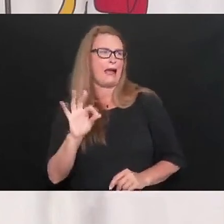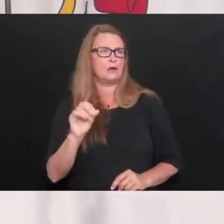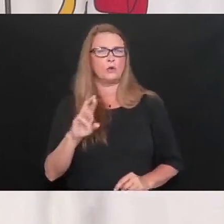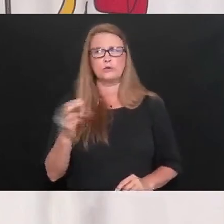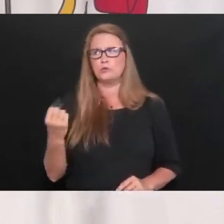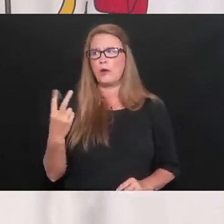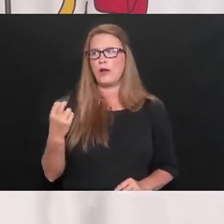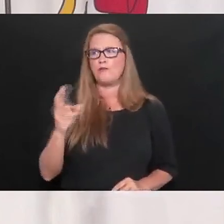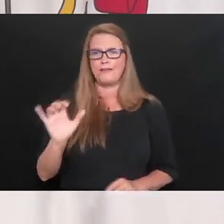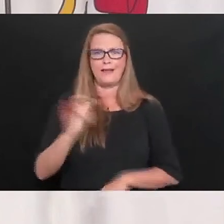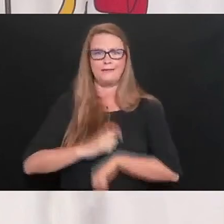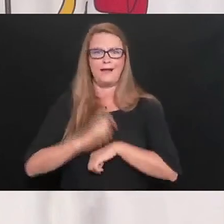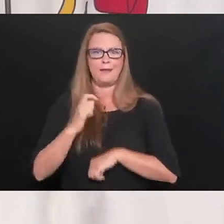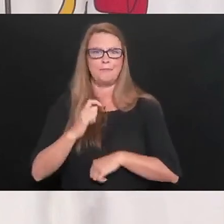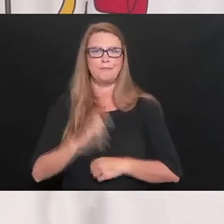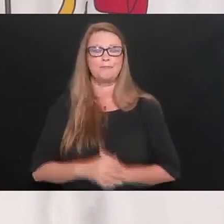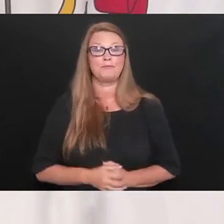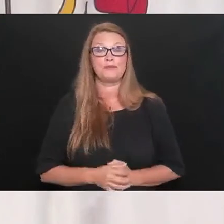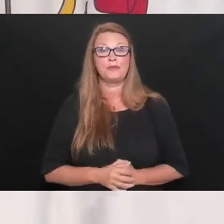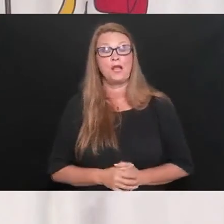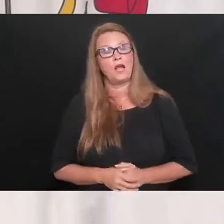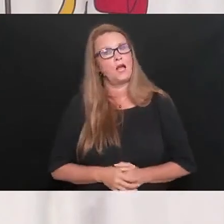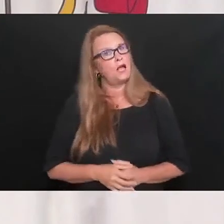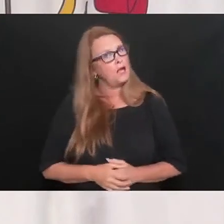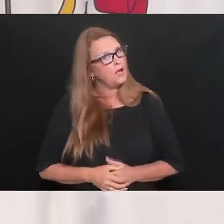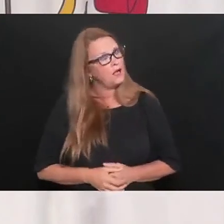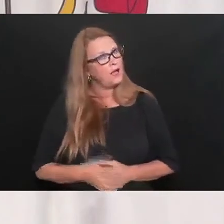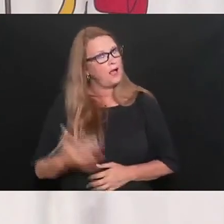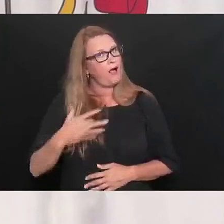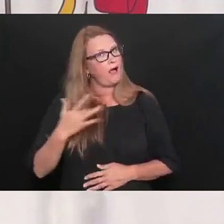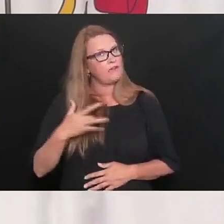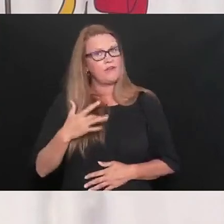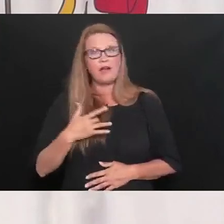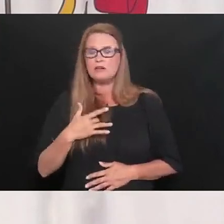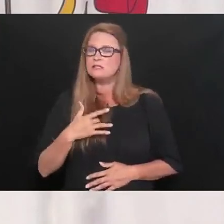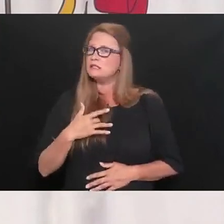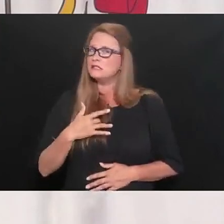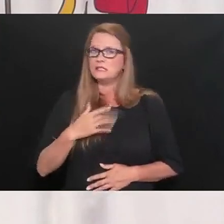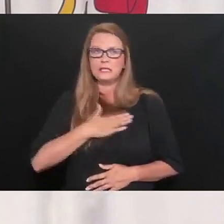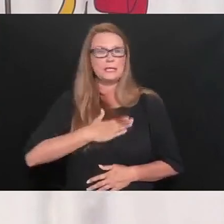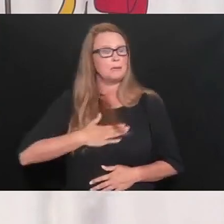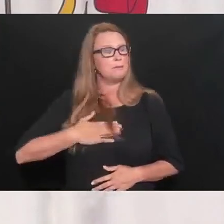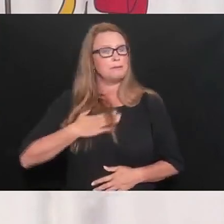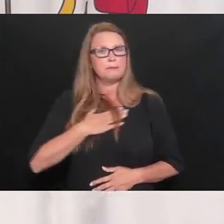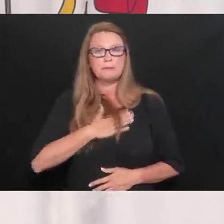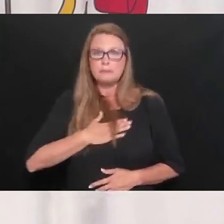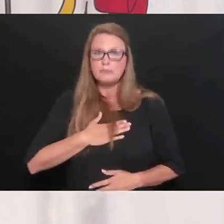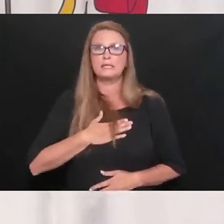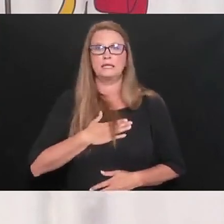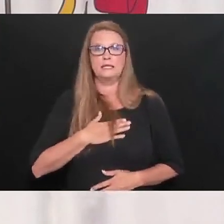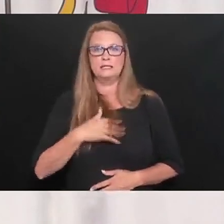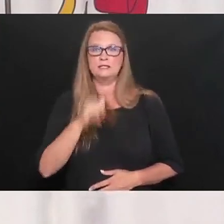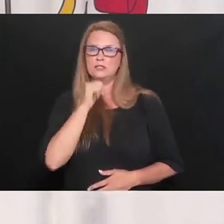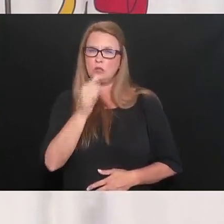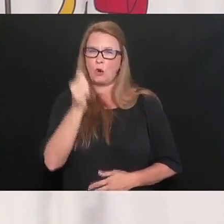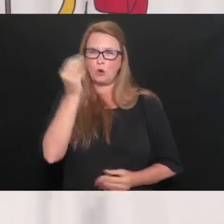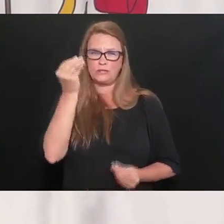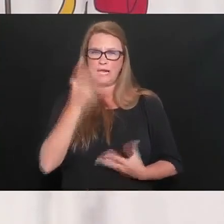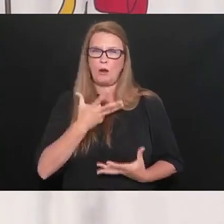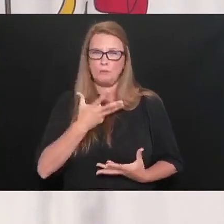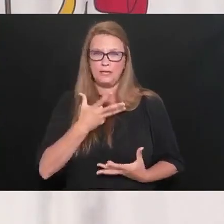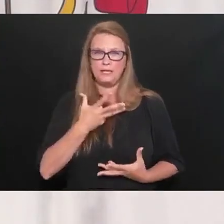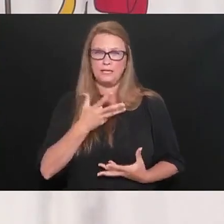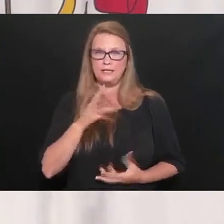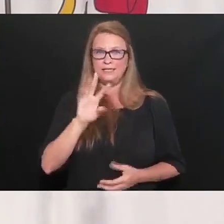that. And I thought, my goodness gracious, please don't tell me that we could